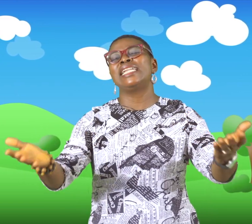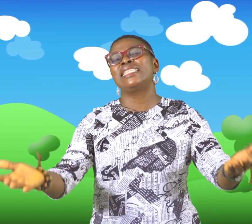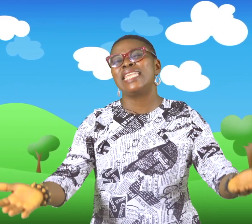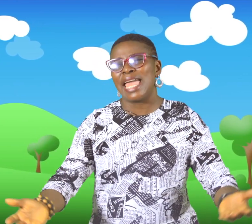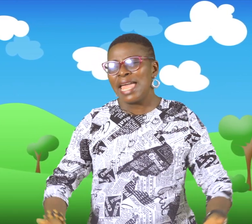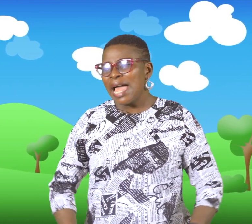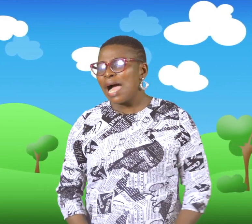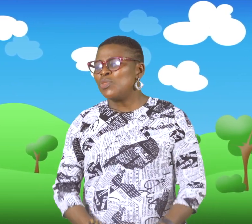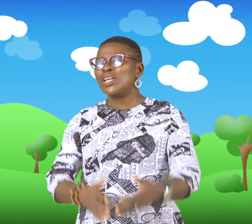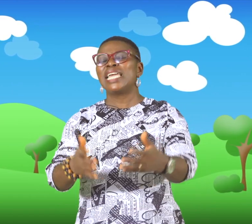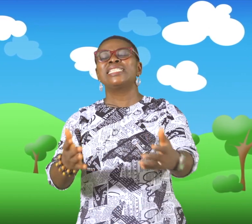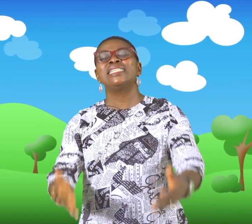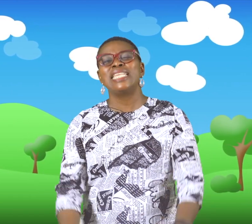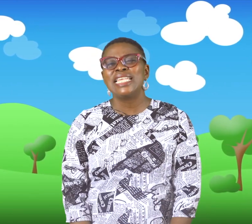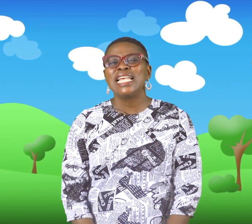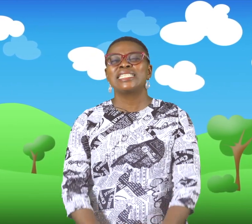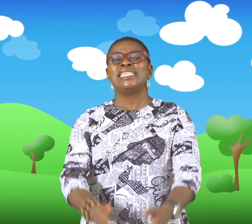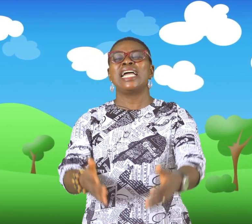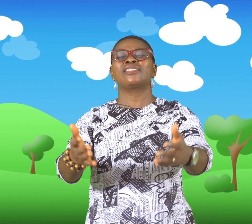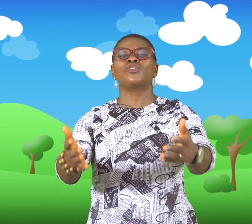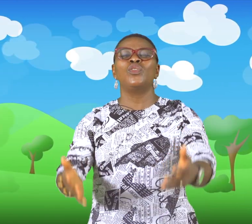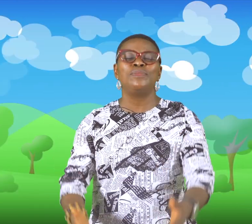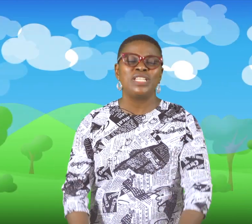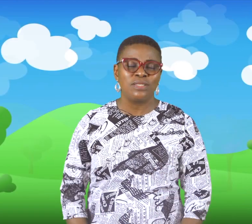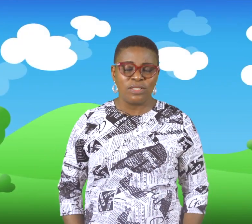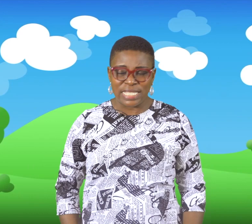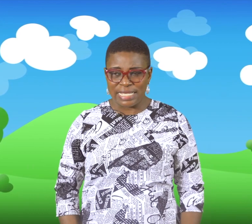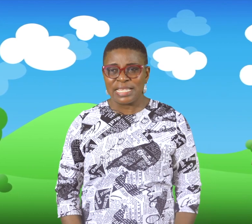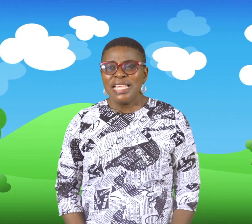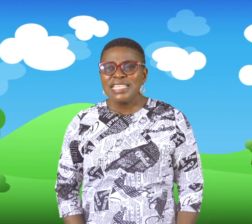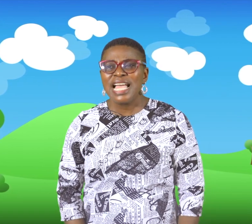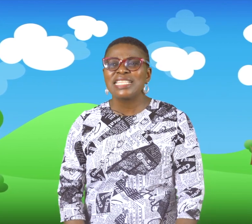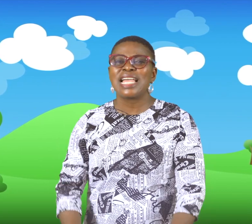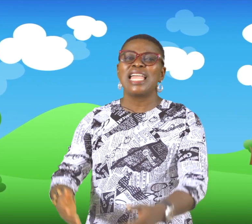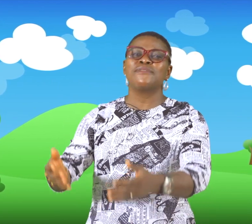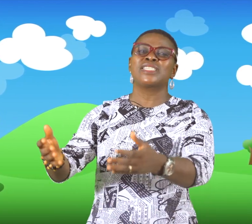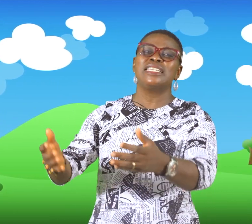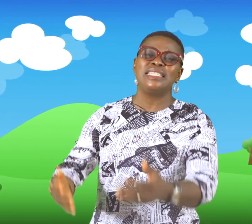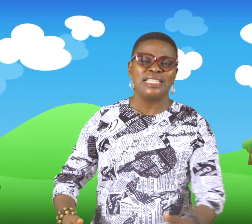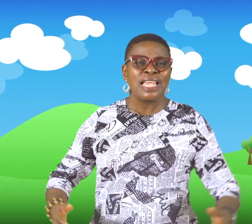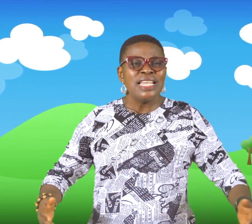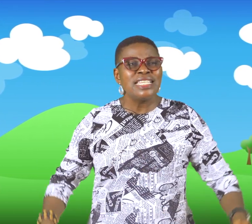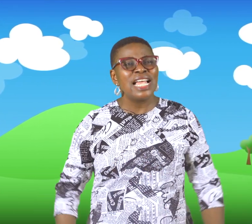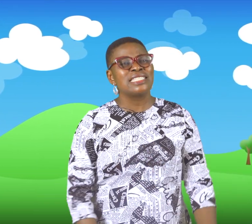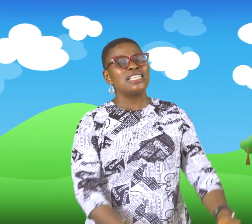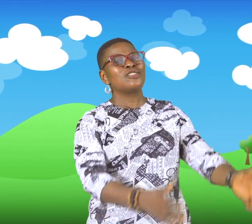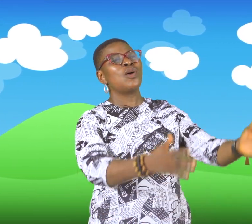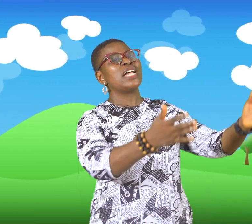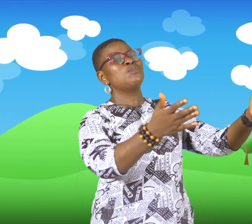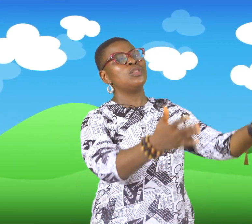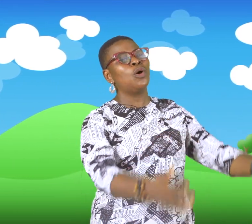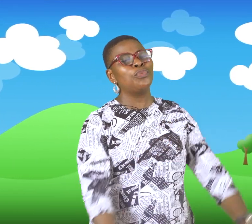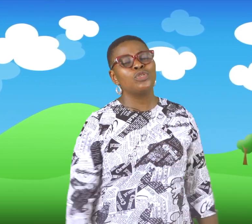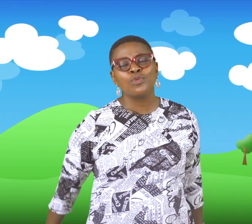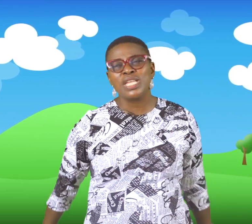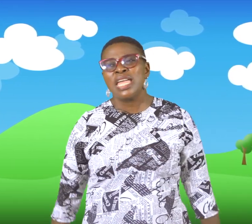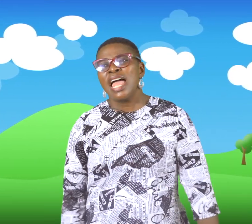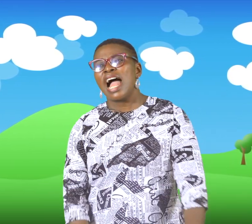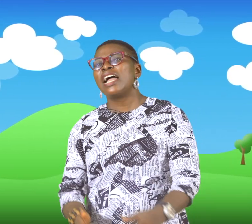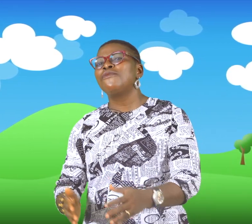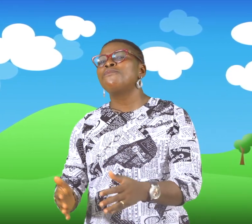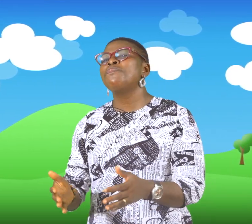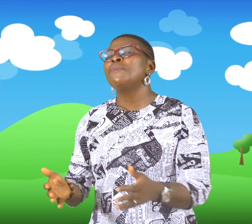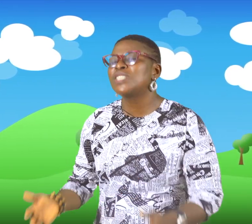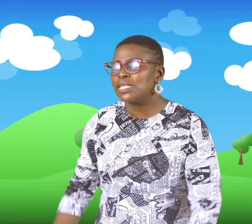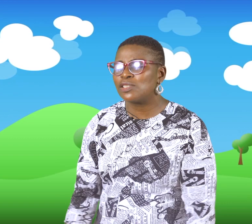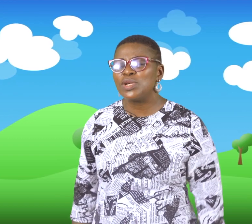I can't even get there. I'm not getting there. Yes, he has shown me this. Yes, I have seen this. Yes, this door has been opened to me.